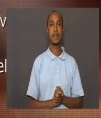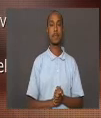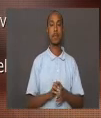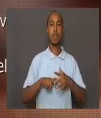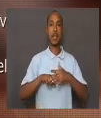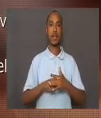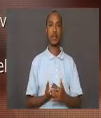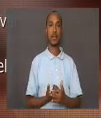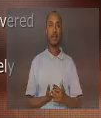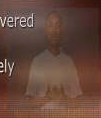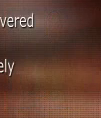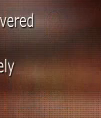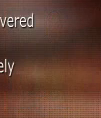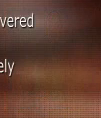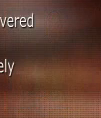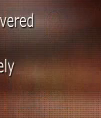Begin.